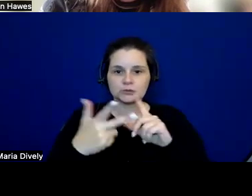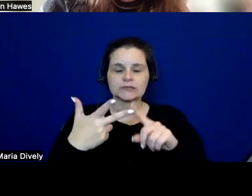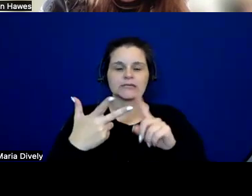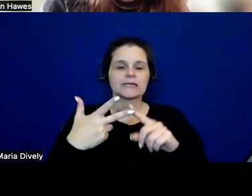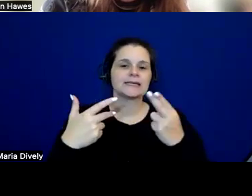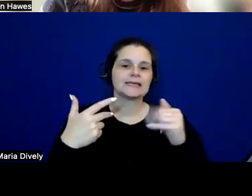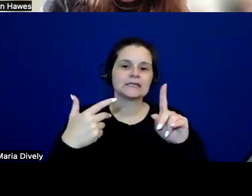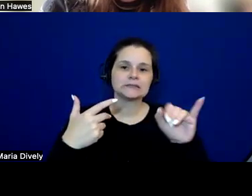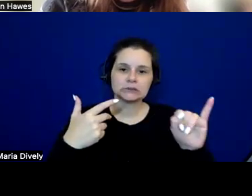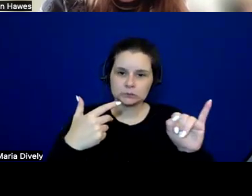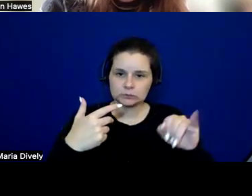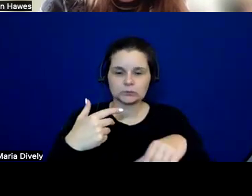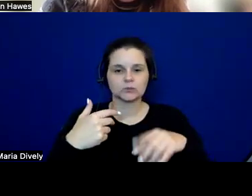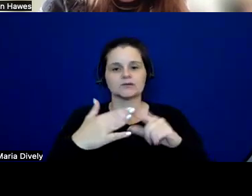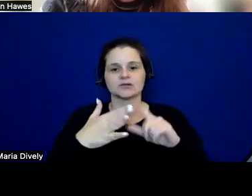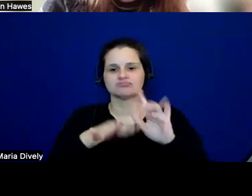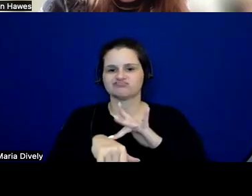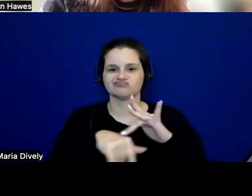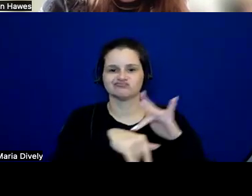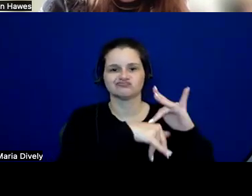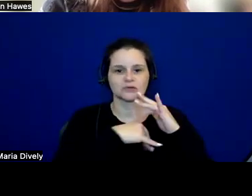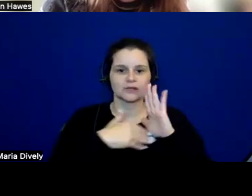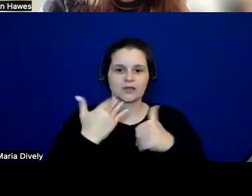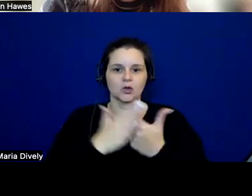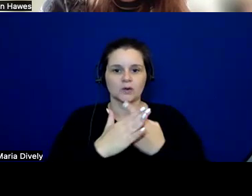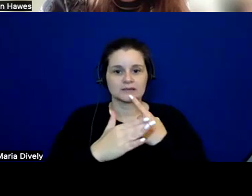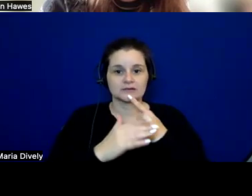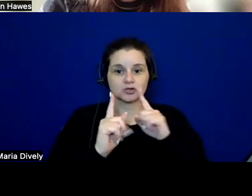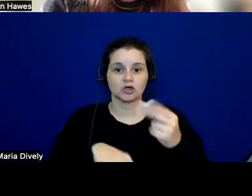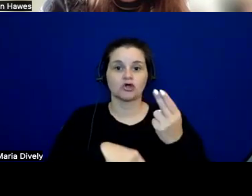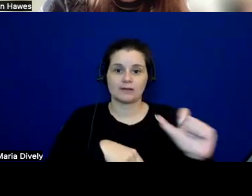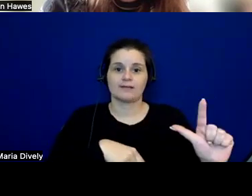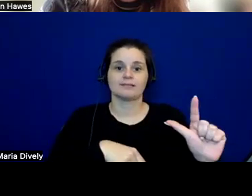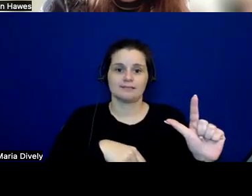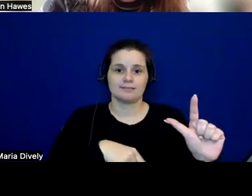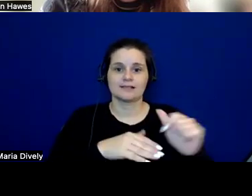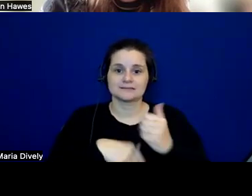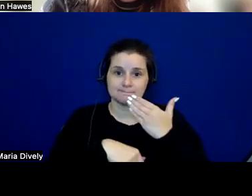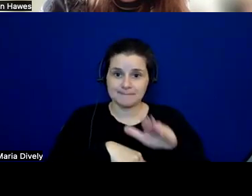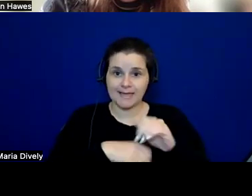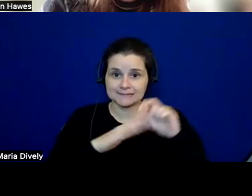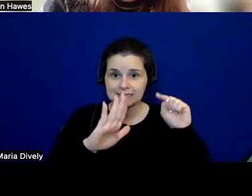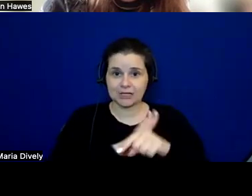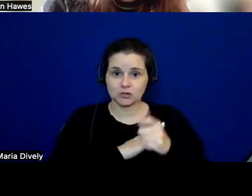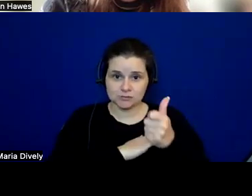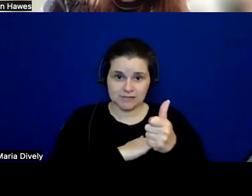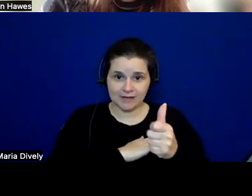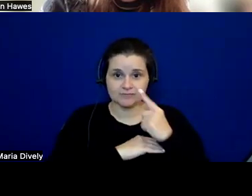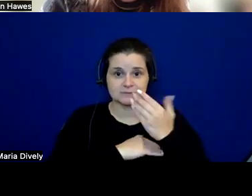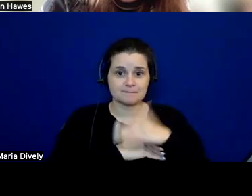Hinduism. She's gone to all of those, and they all said, "You're going to go to hell. It's bad to kill yourself. You're going to go to